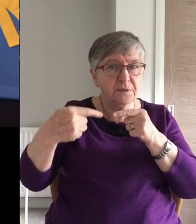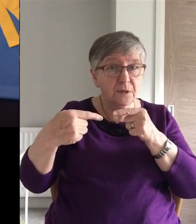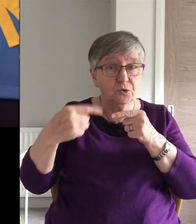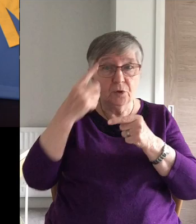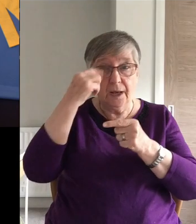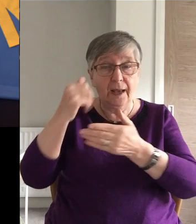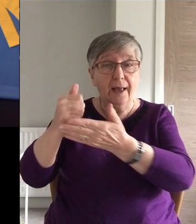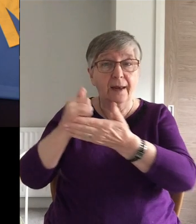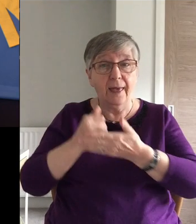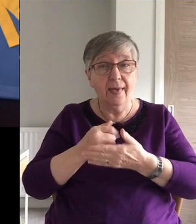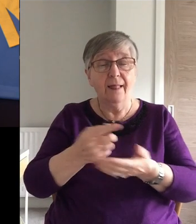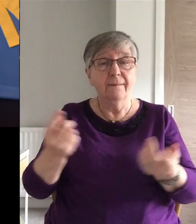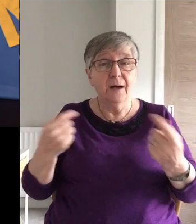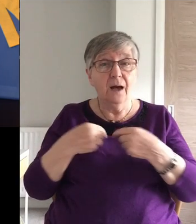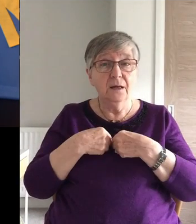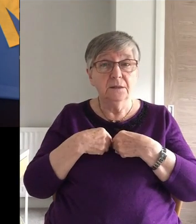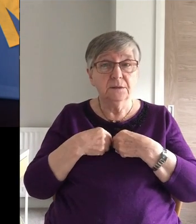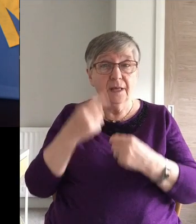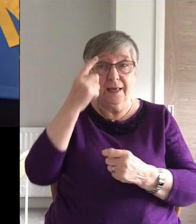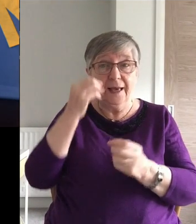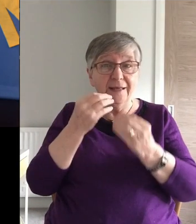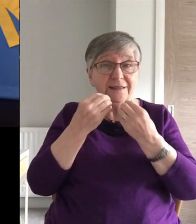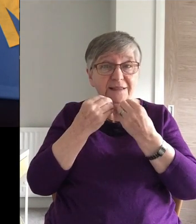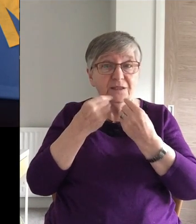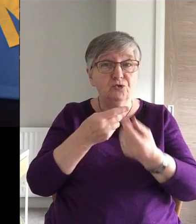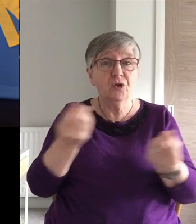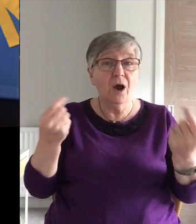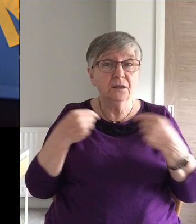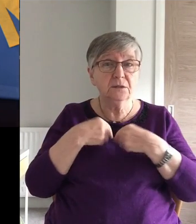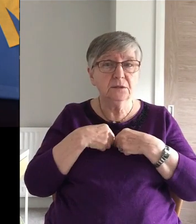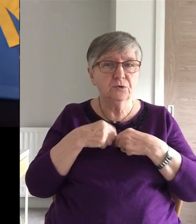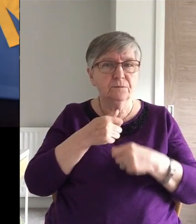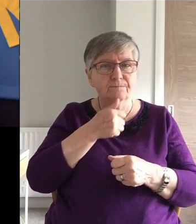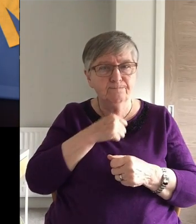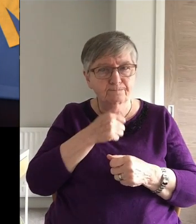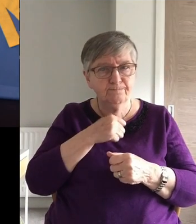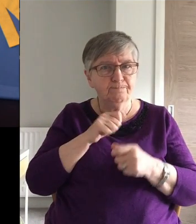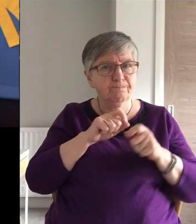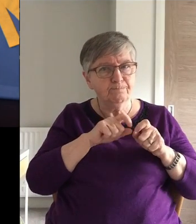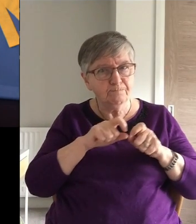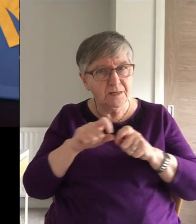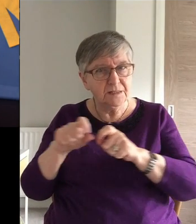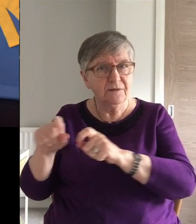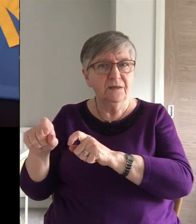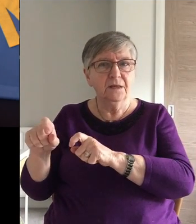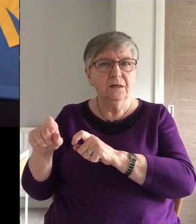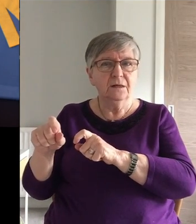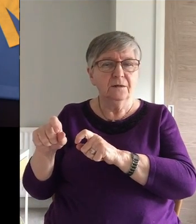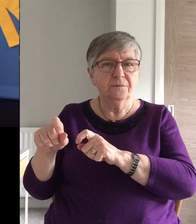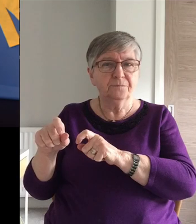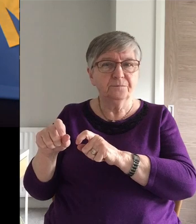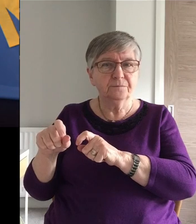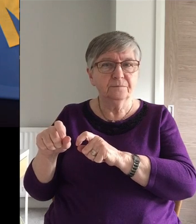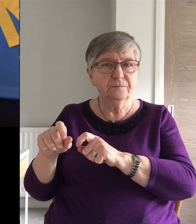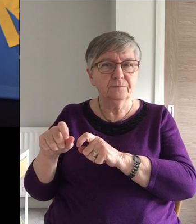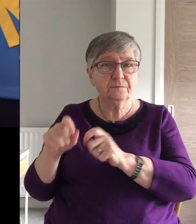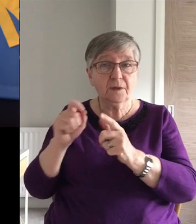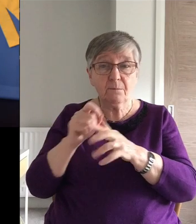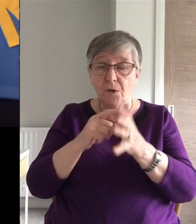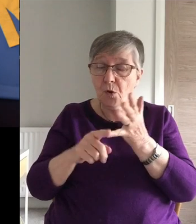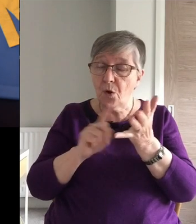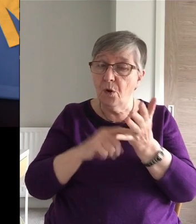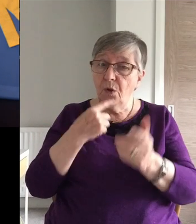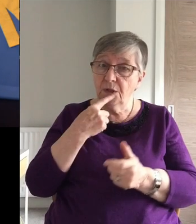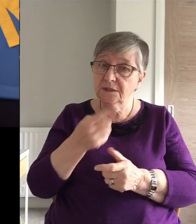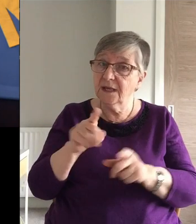help us. They teach us to persevere, verse 3. And Paul said